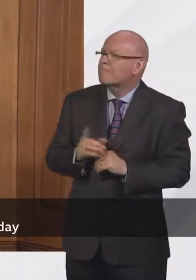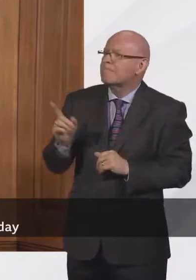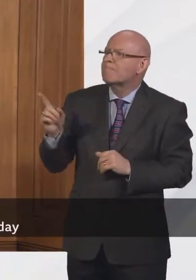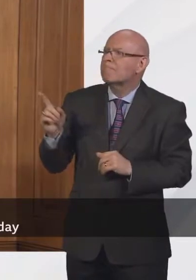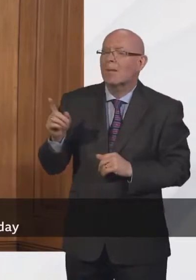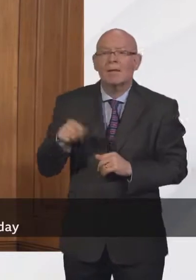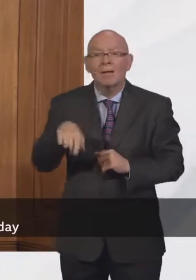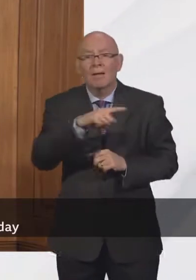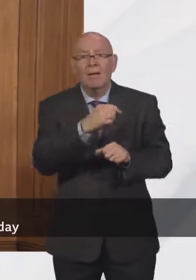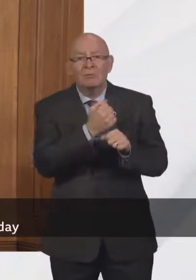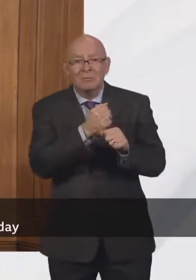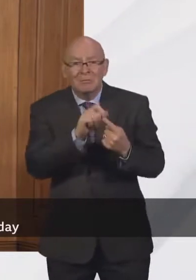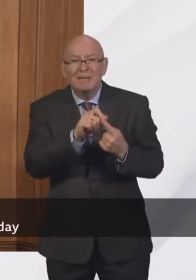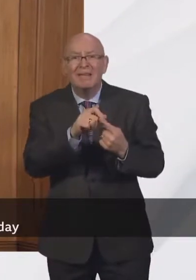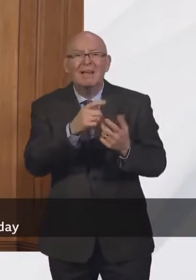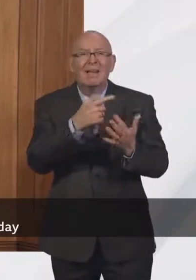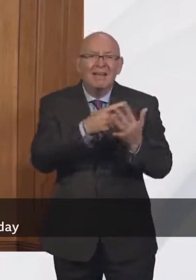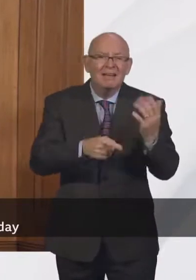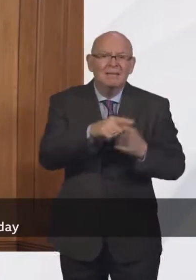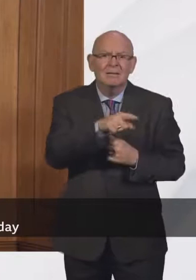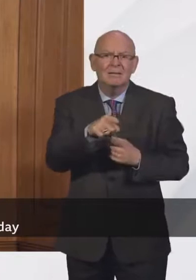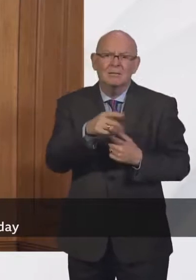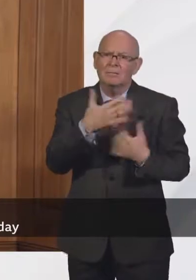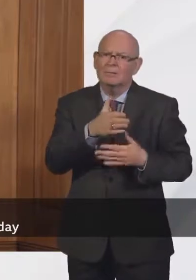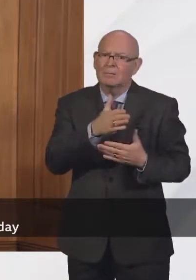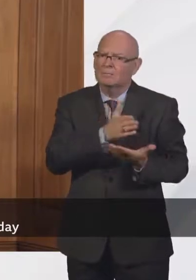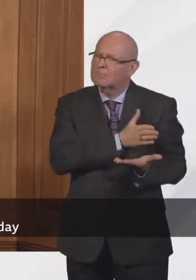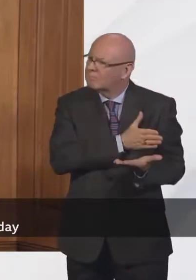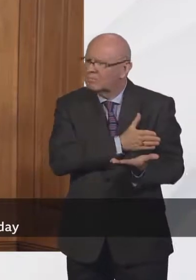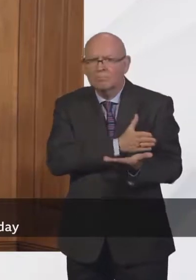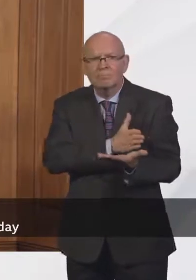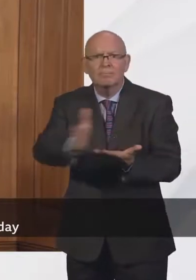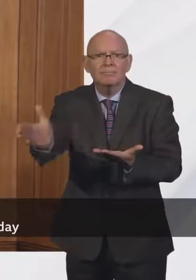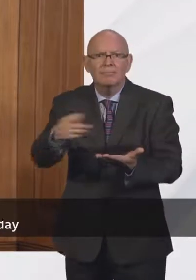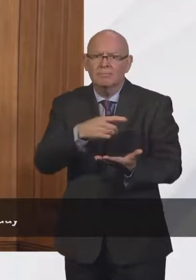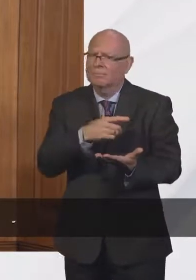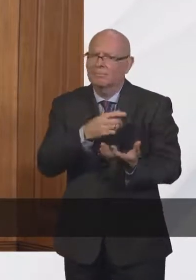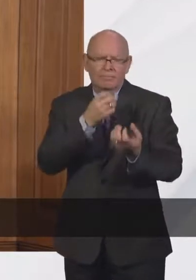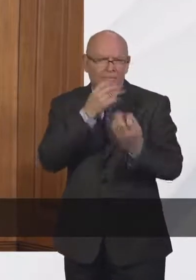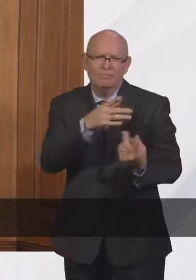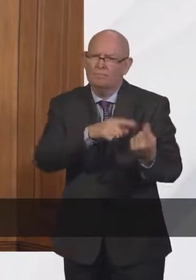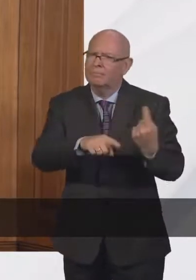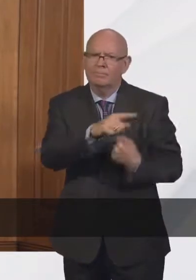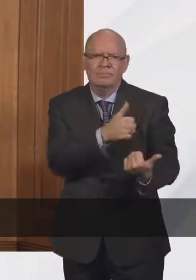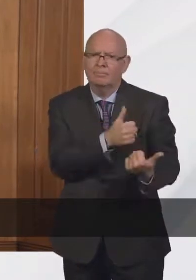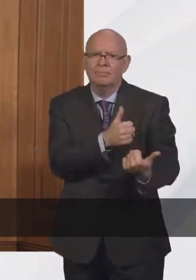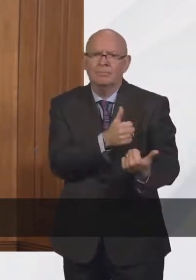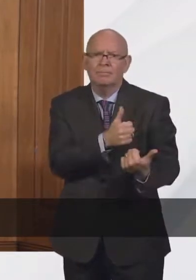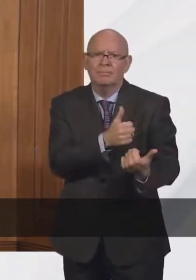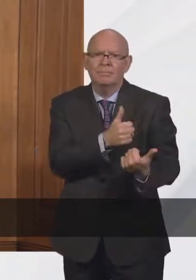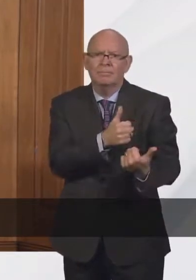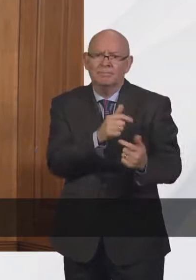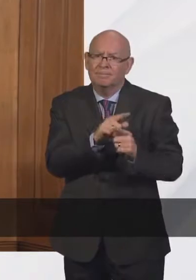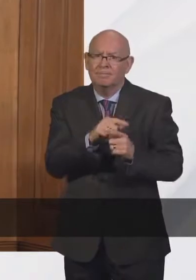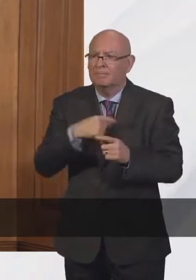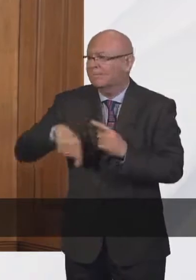to reduce the risk that people come into contact in waiting rooms and indeed between clinical staff and patients.